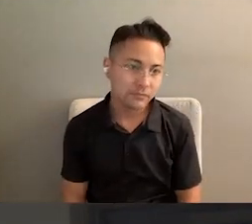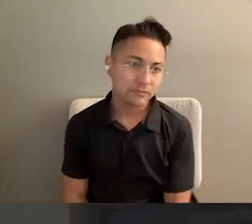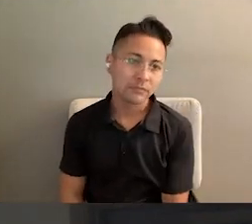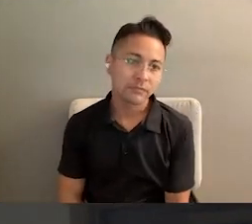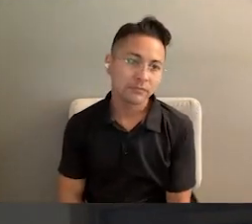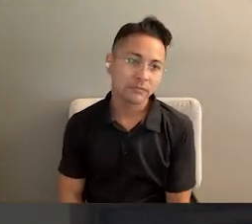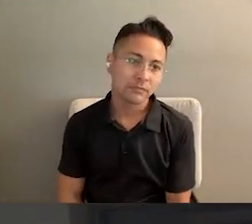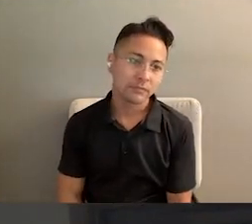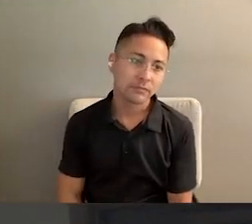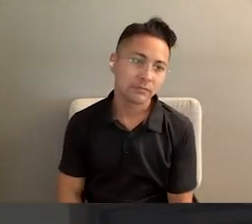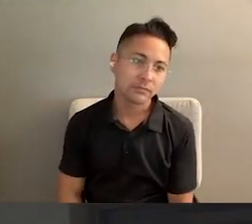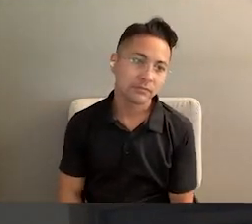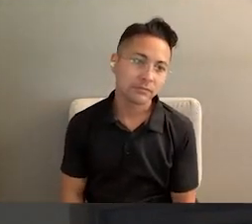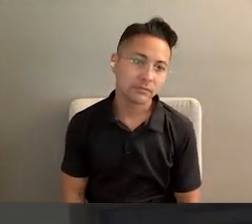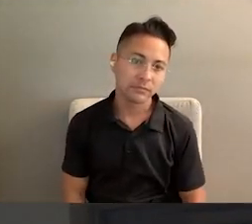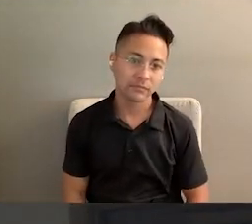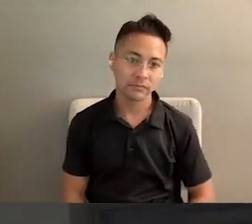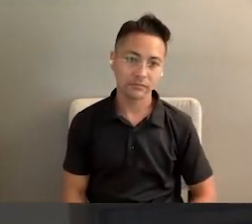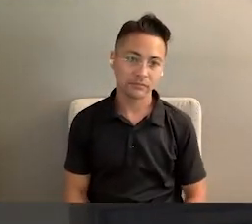those things. Yes, ma'am.